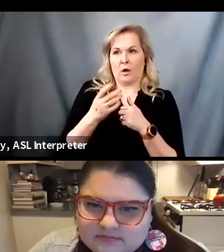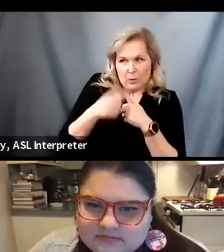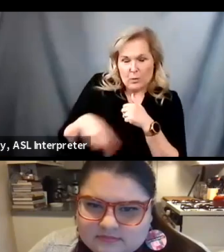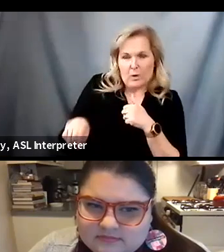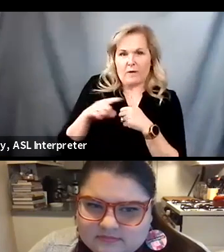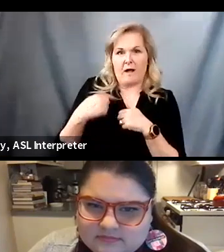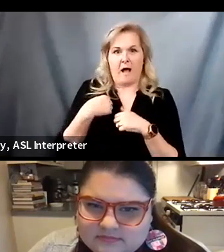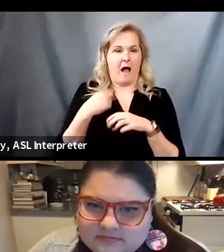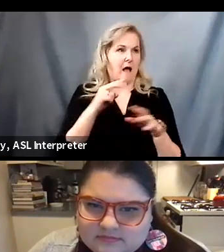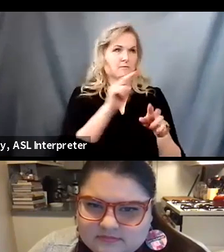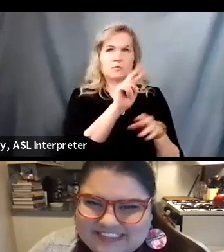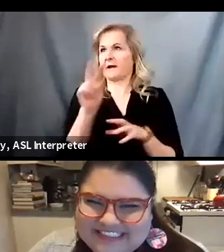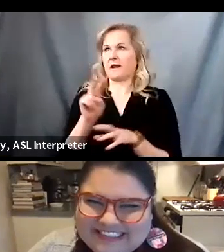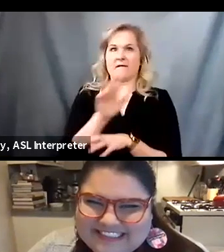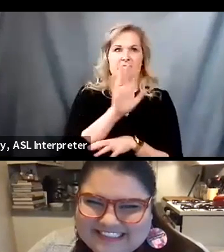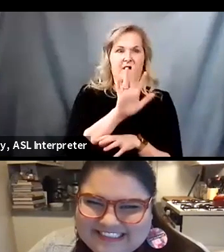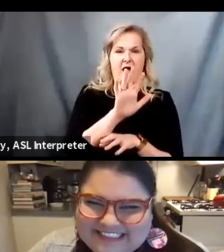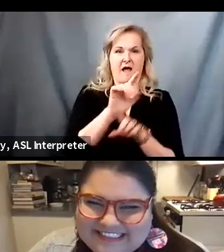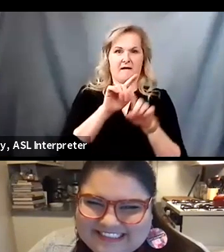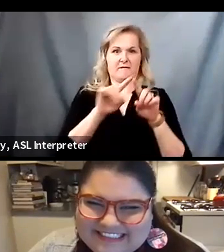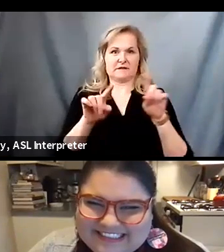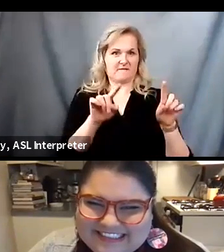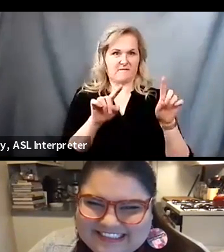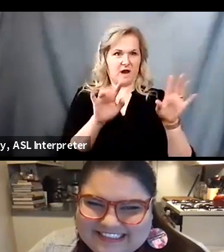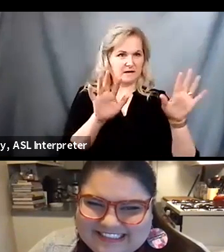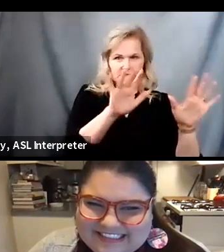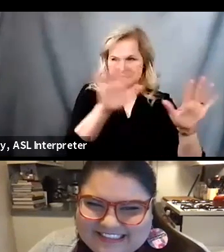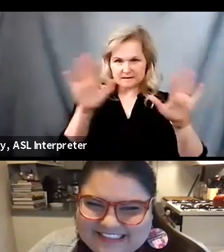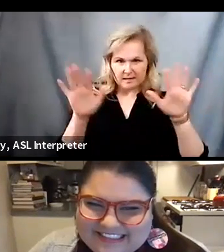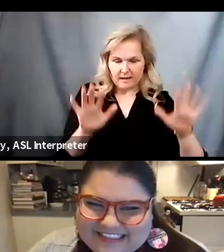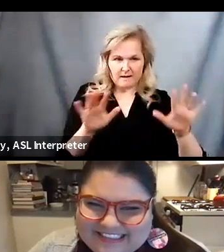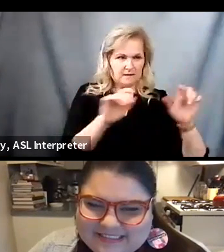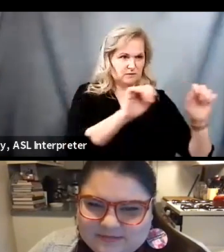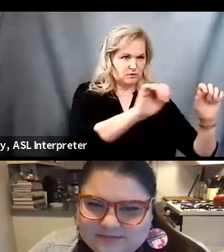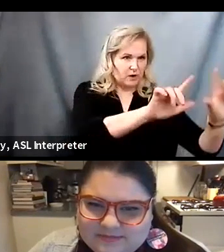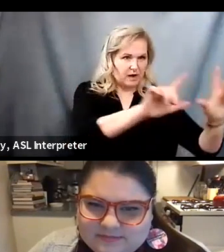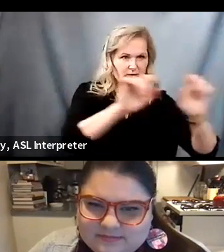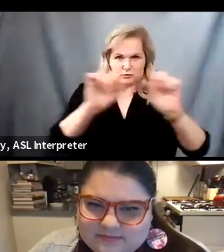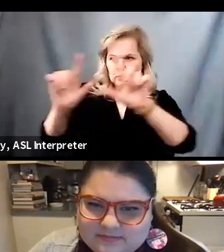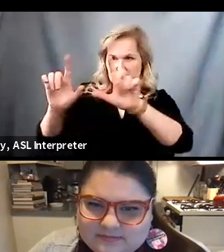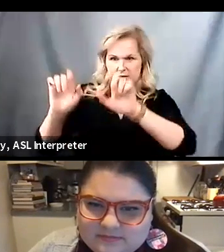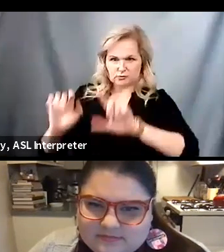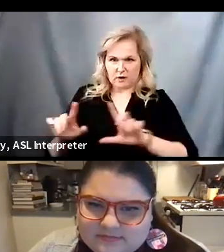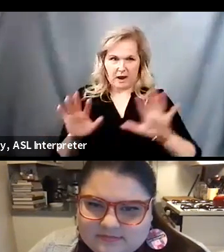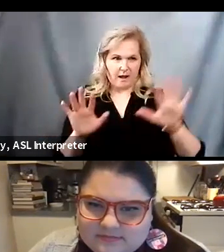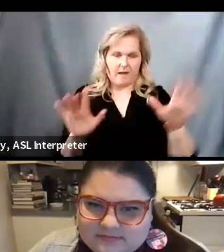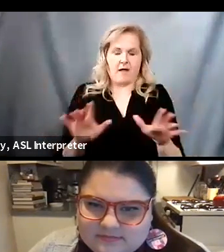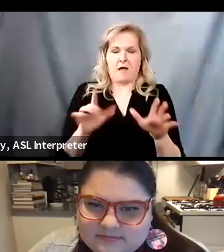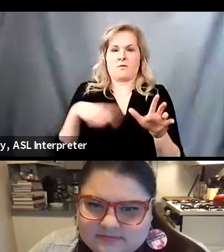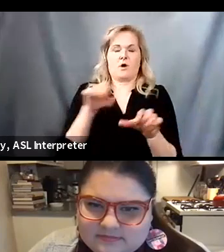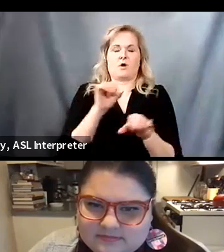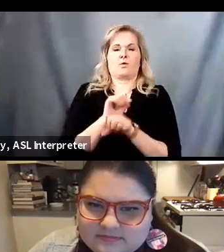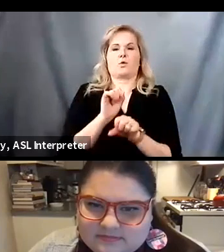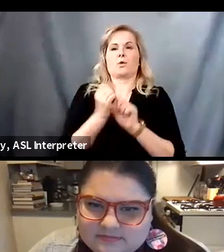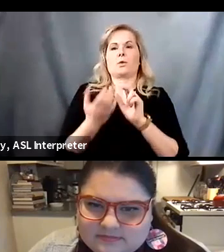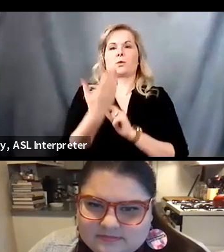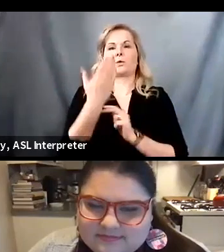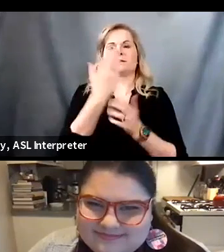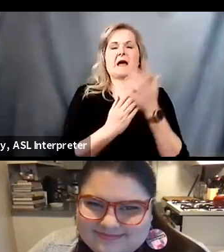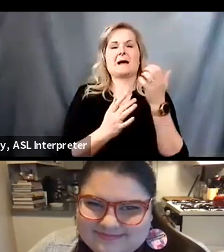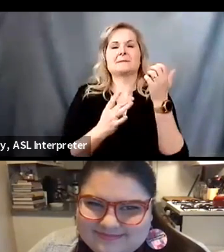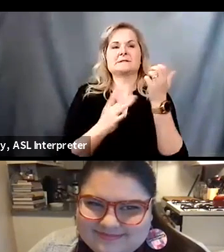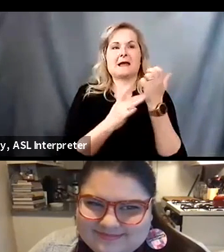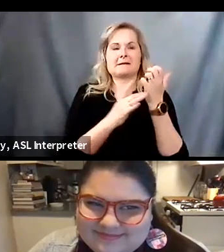I'm looking at like five different electronic feeds at this moment. And we're just working through some